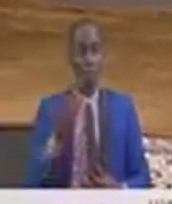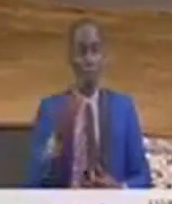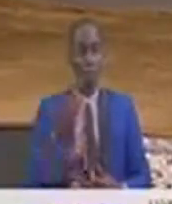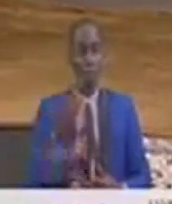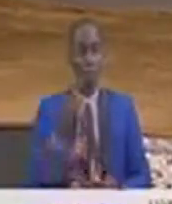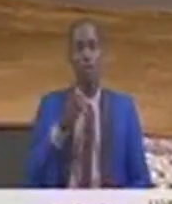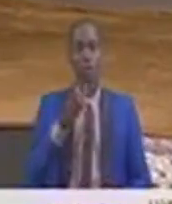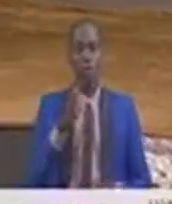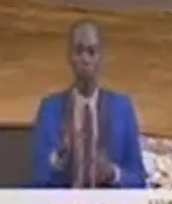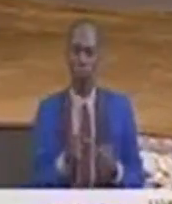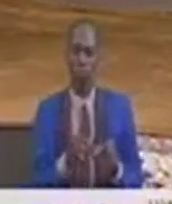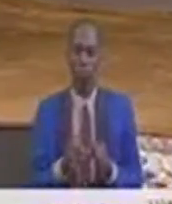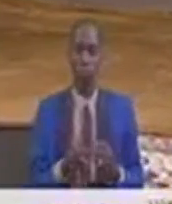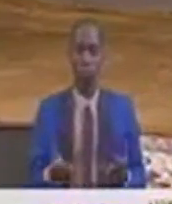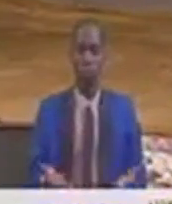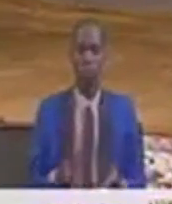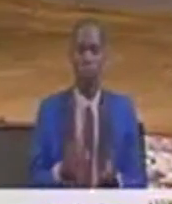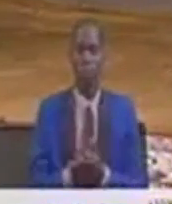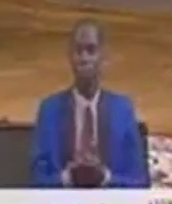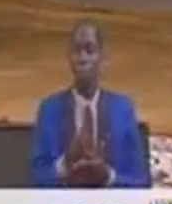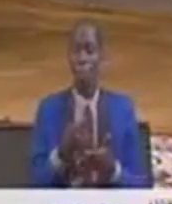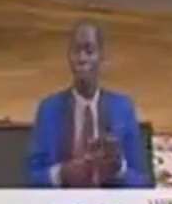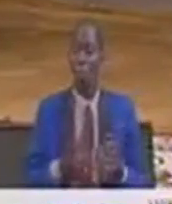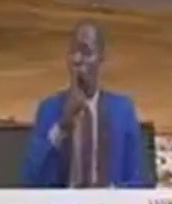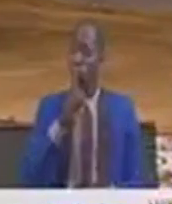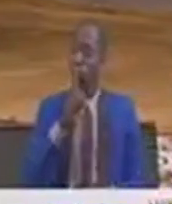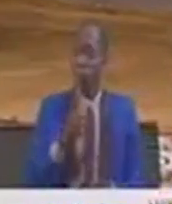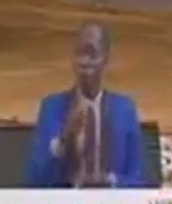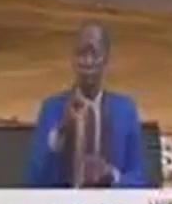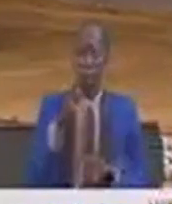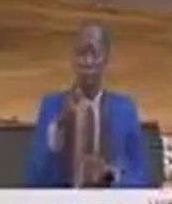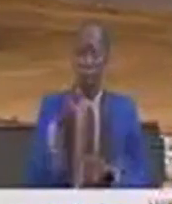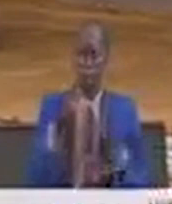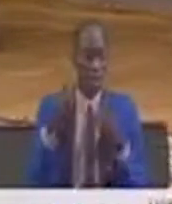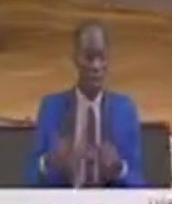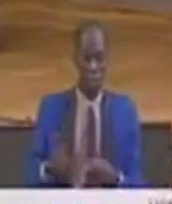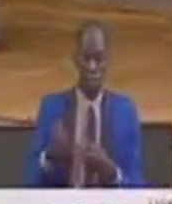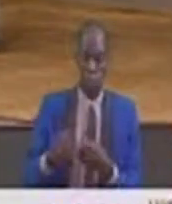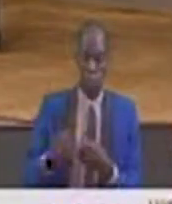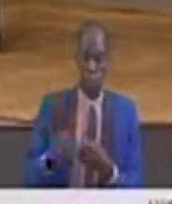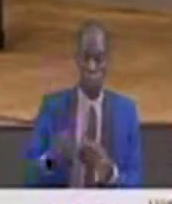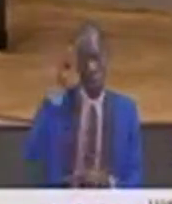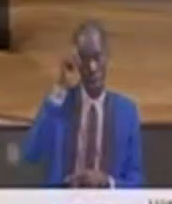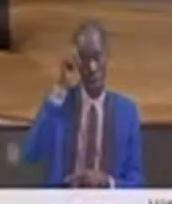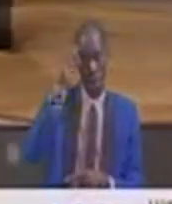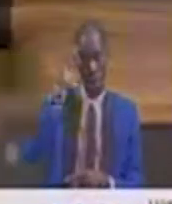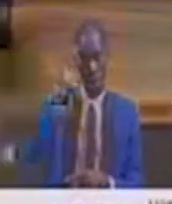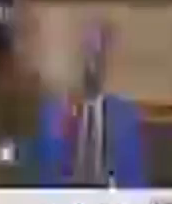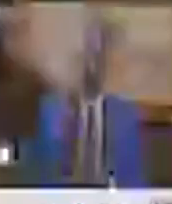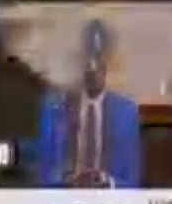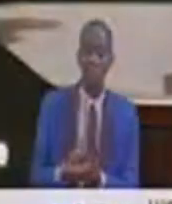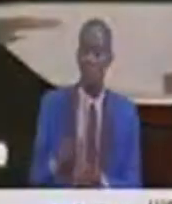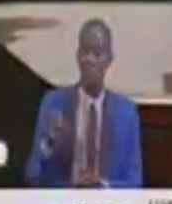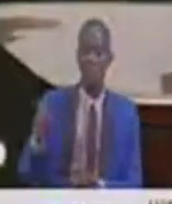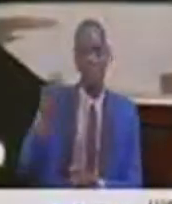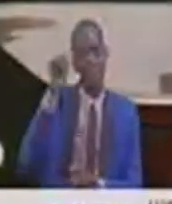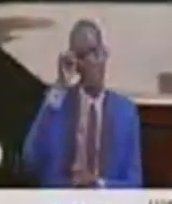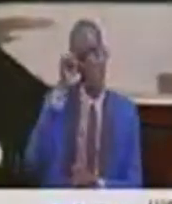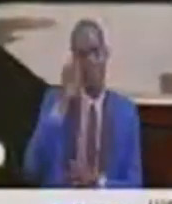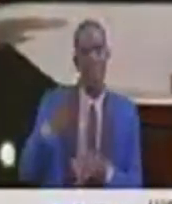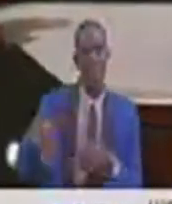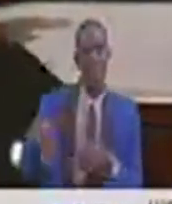us that actually what happened to Adam is that he was covering up. He was giving excuse, and